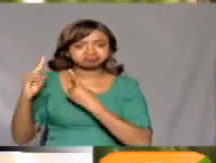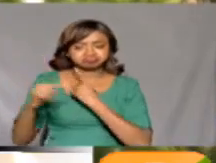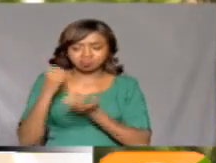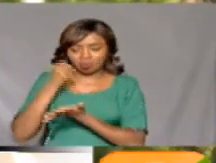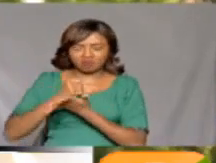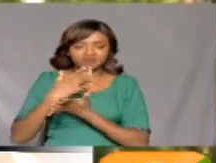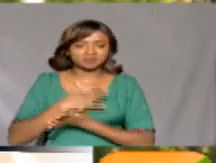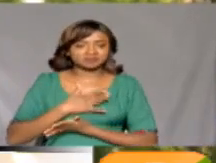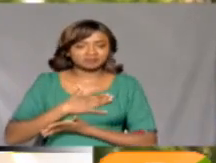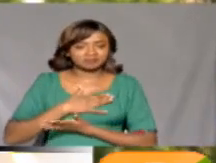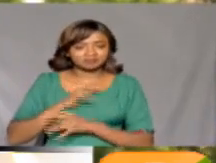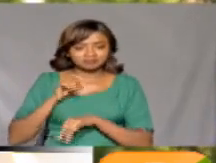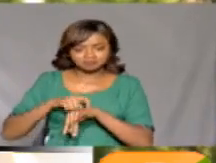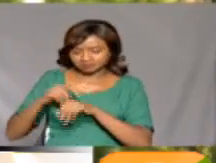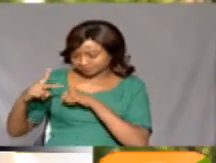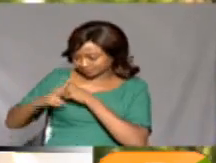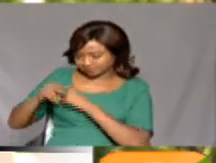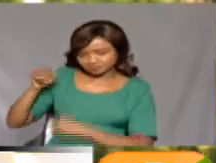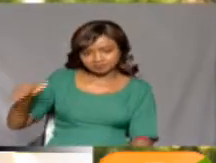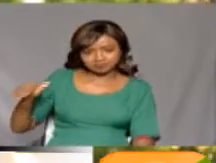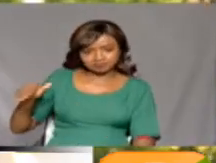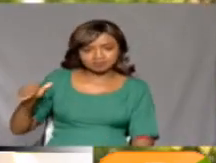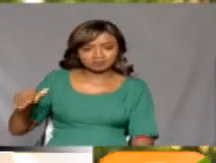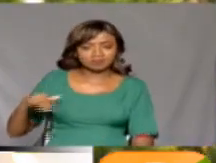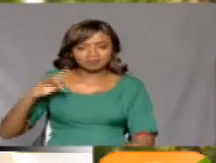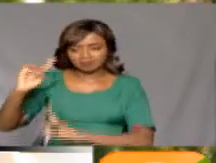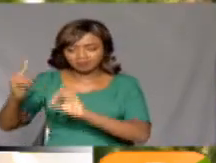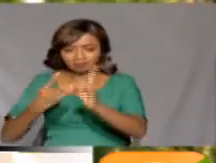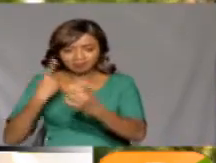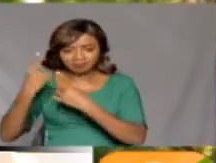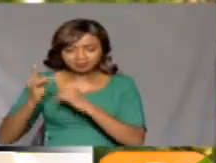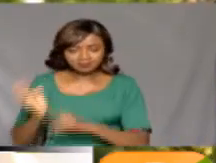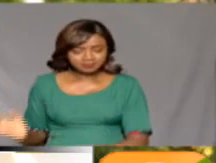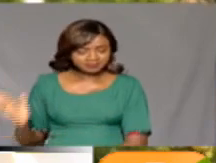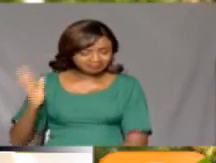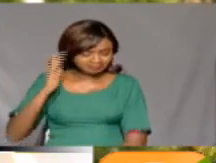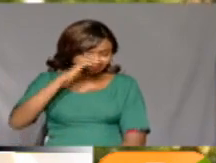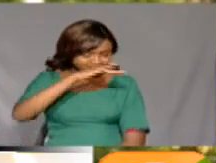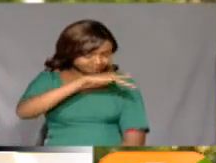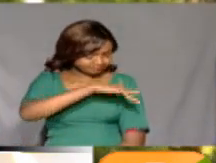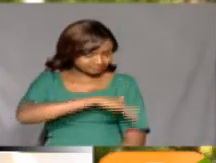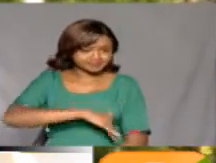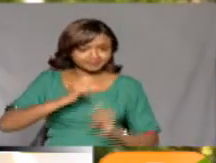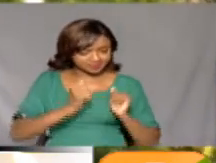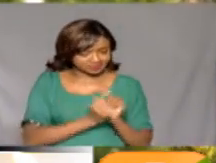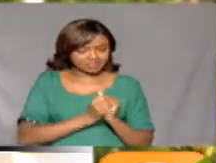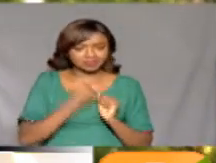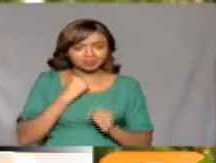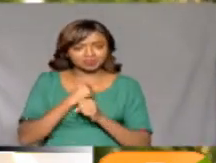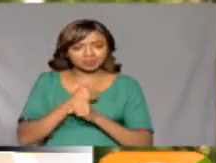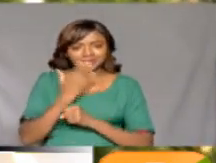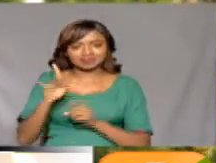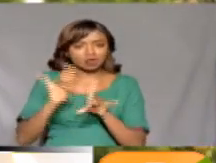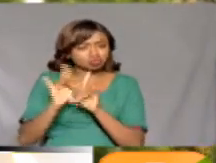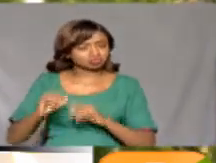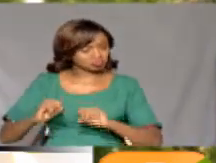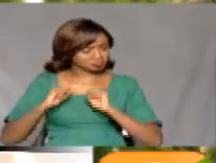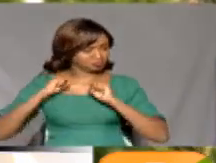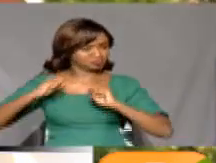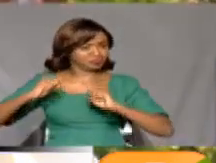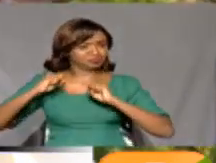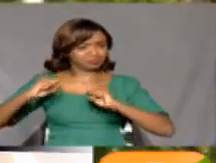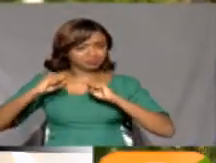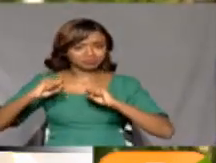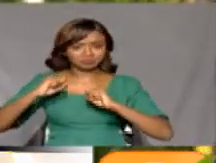early as 7 in the morning, and we used to leave there at 10 p.m. And of course, we had the big boys, you know,